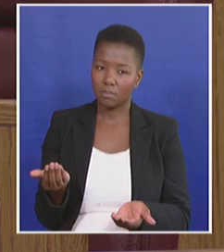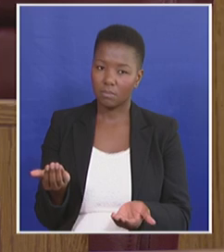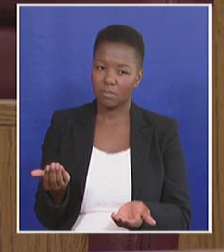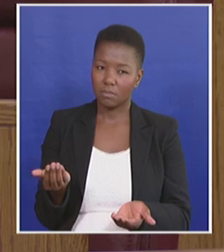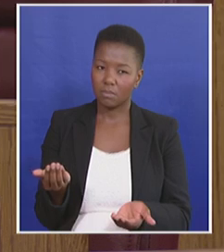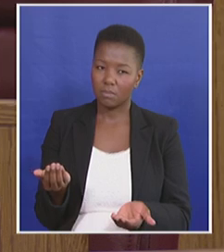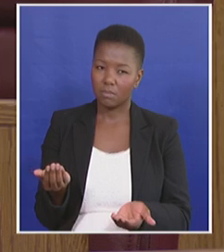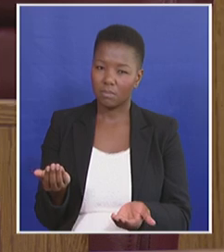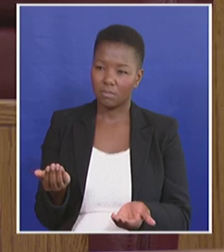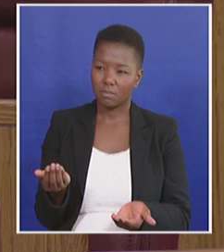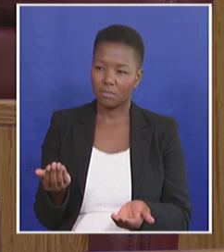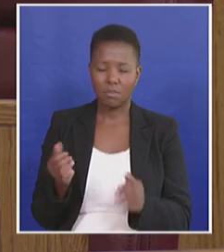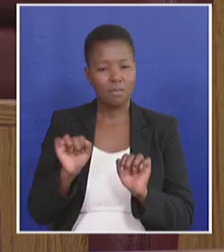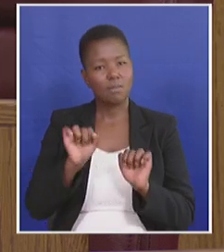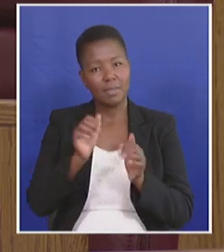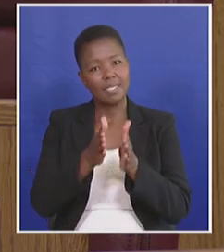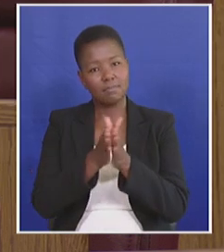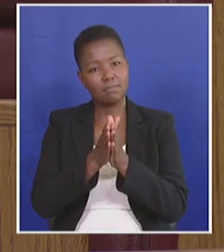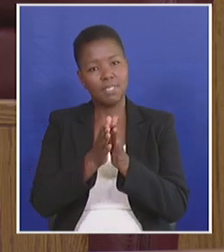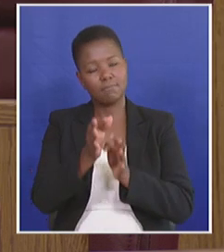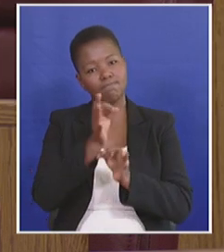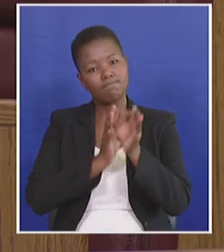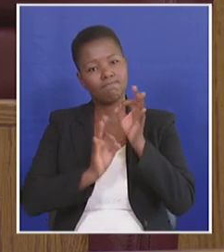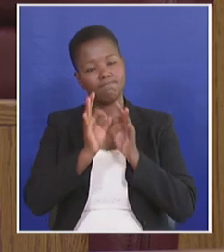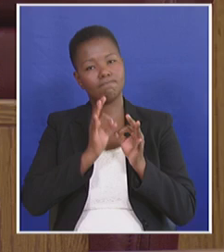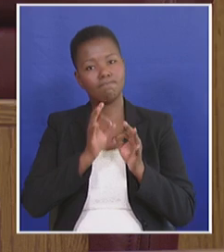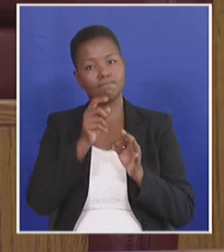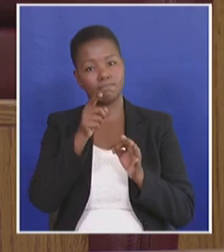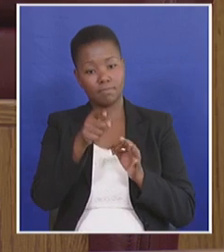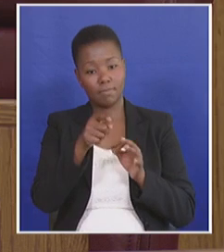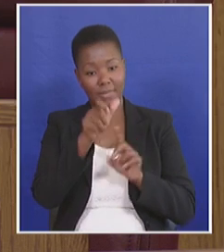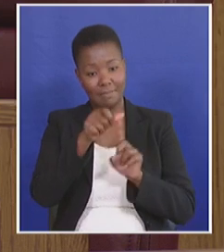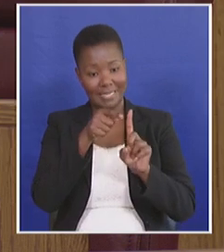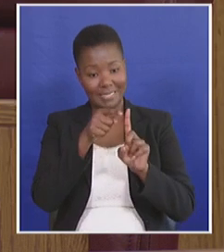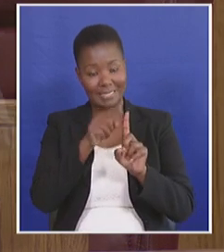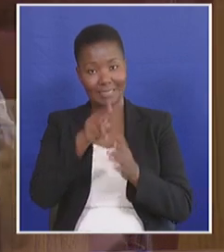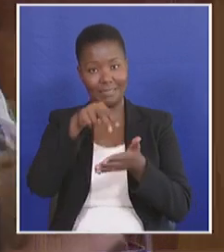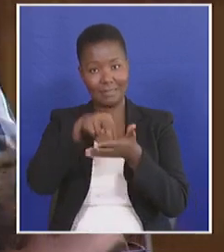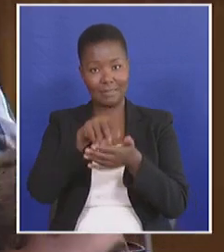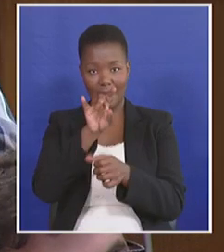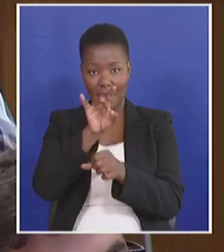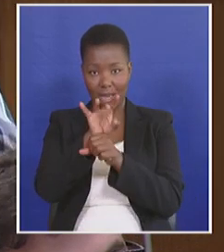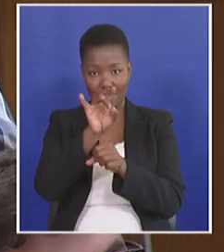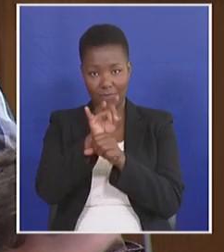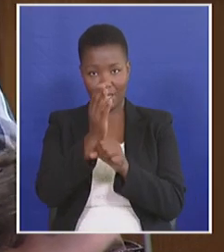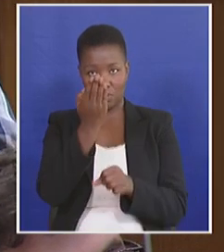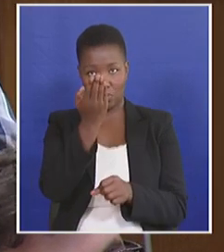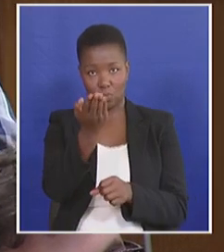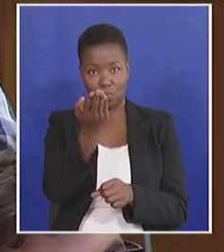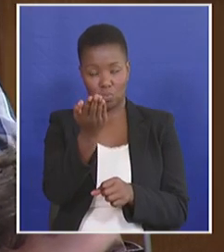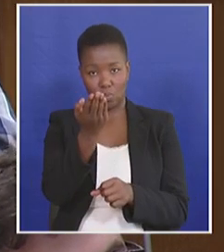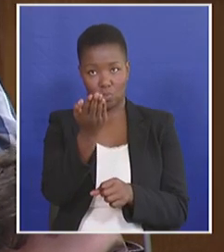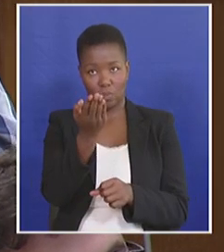Can I get an indication then from the advisor who gave you advice as